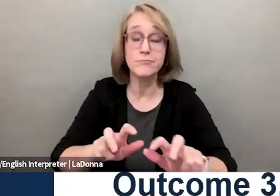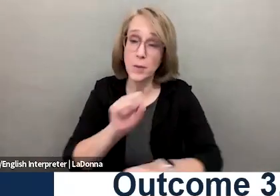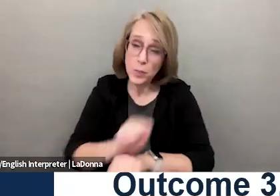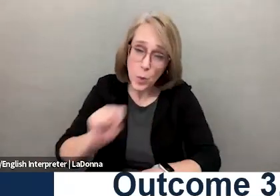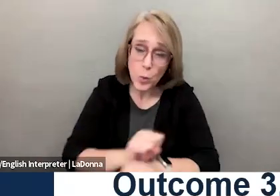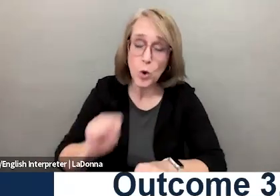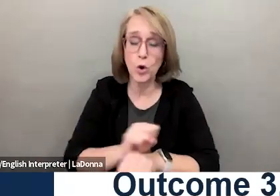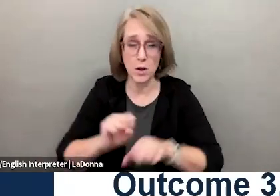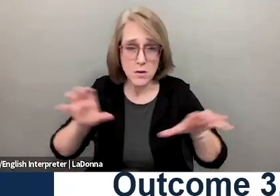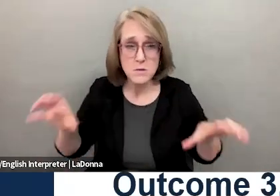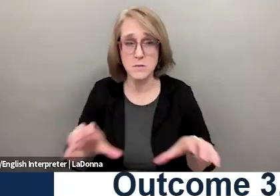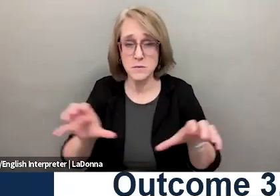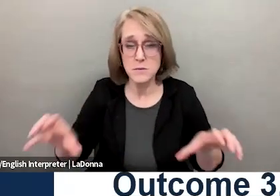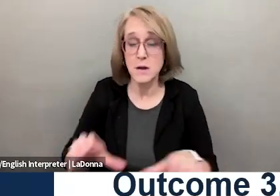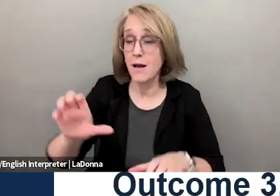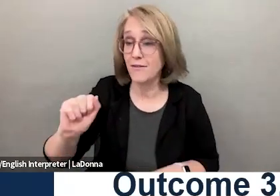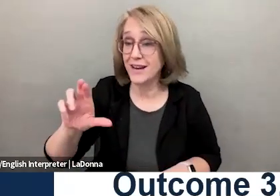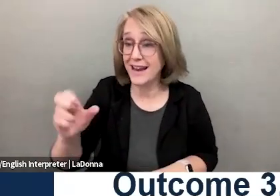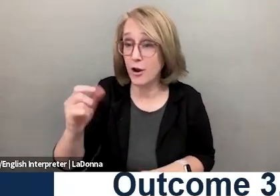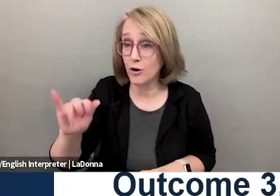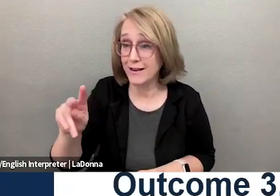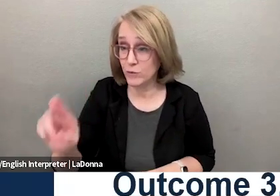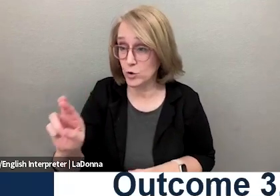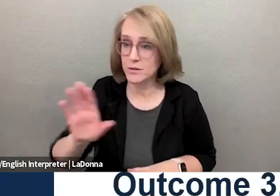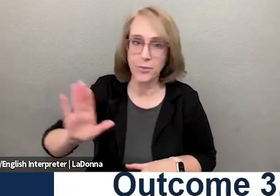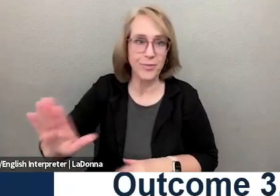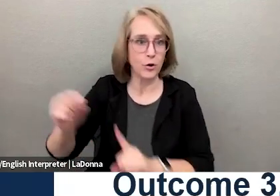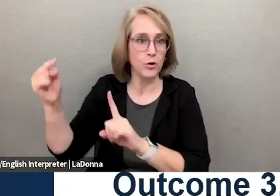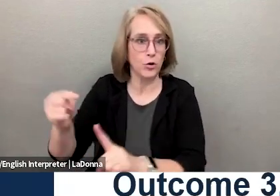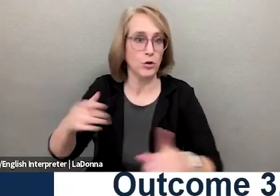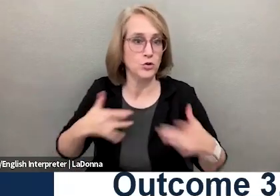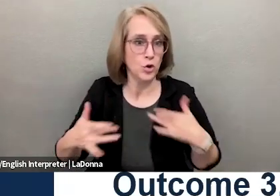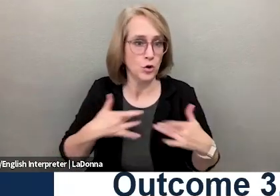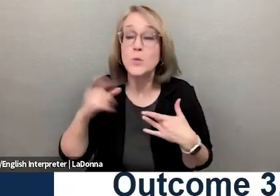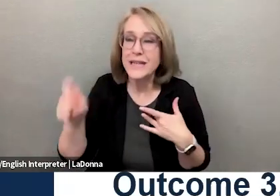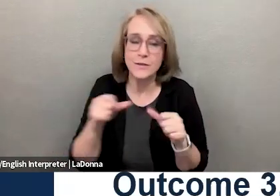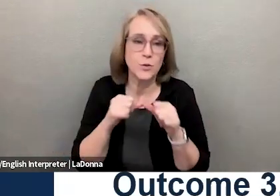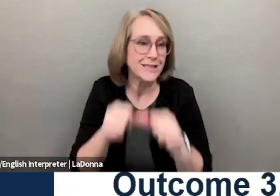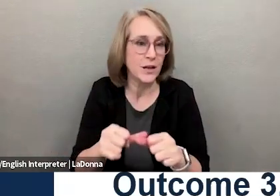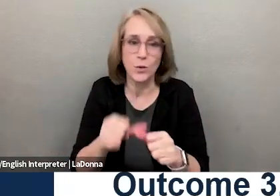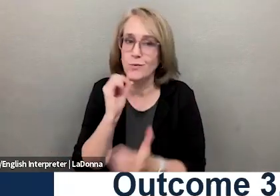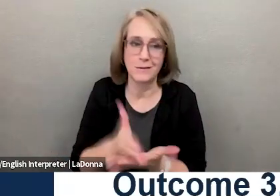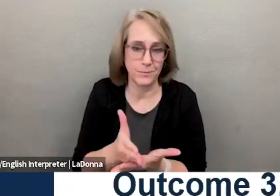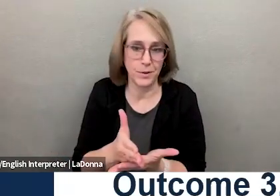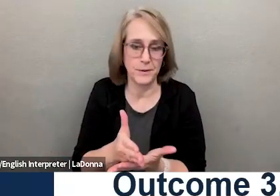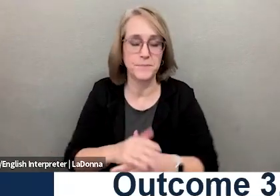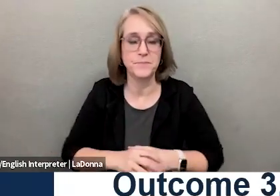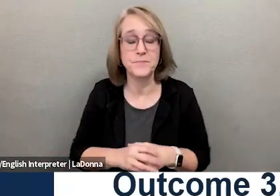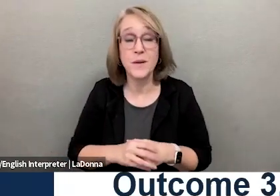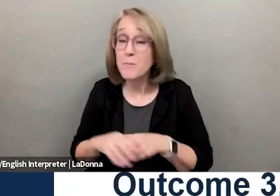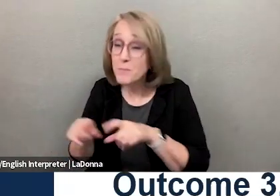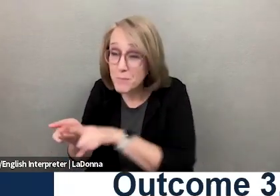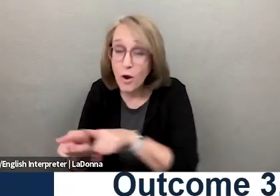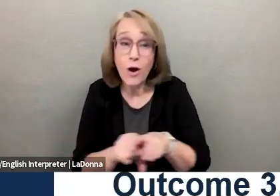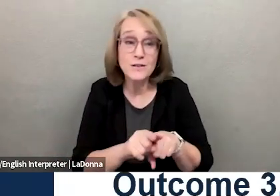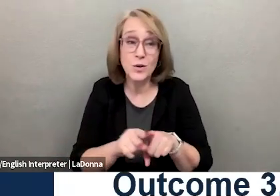the visibility of caregiver issues in this country, and it needs to continue. But also guaranteeing the